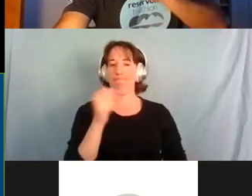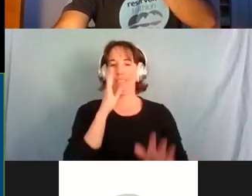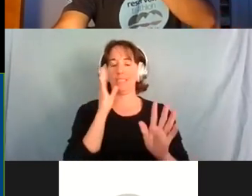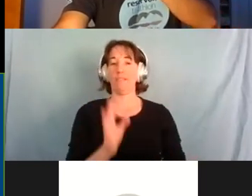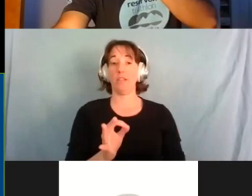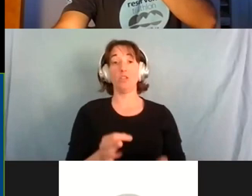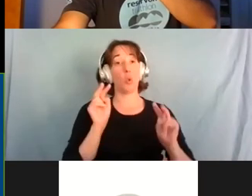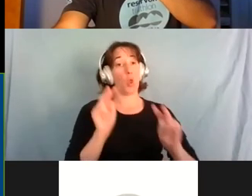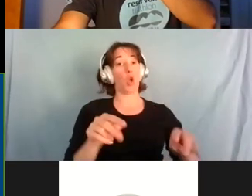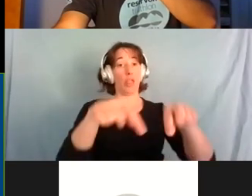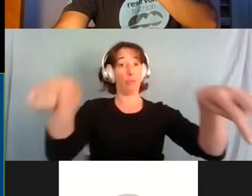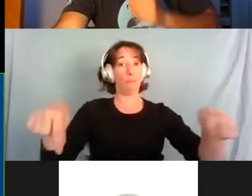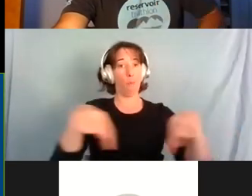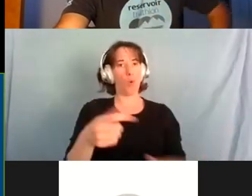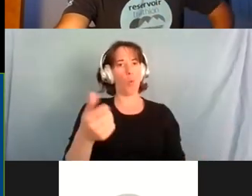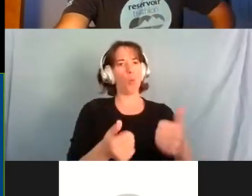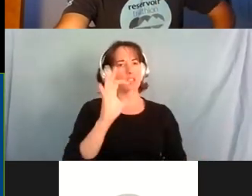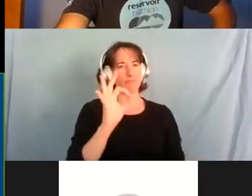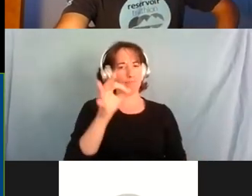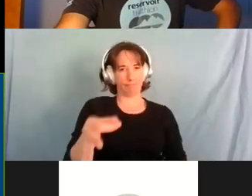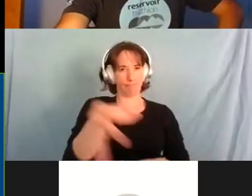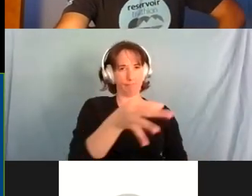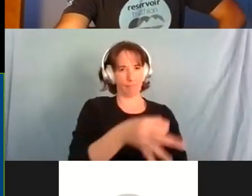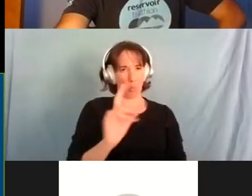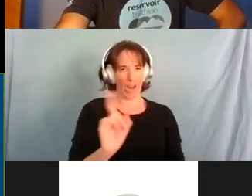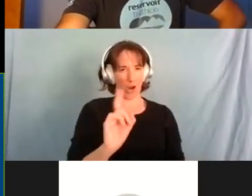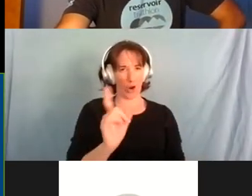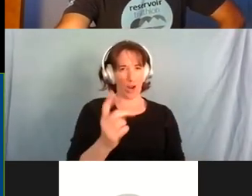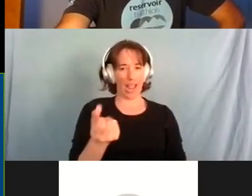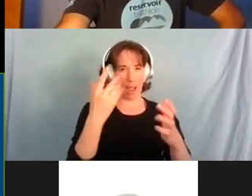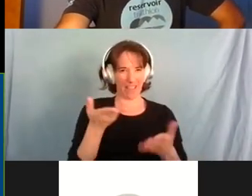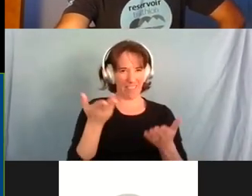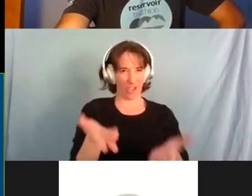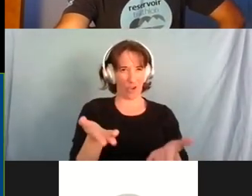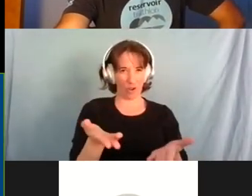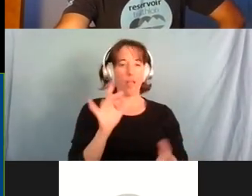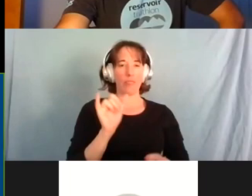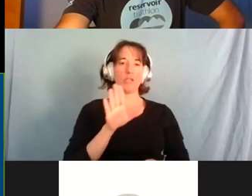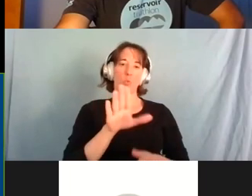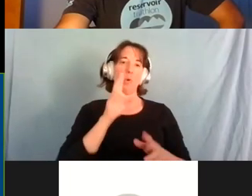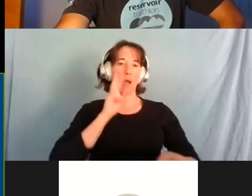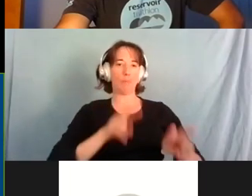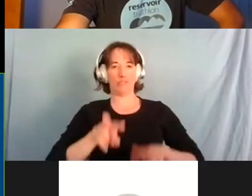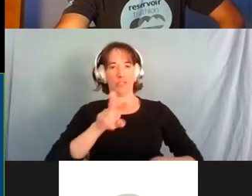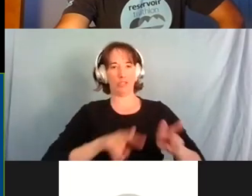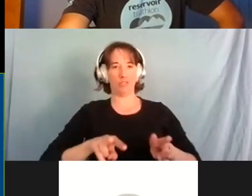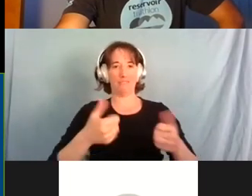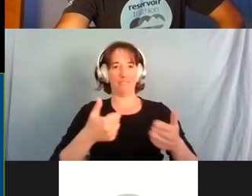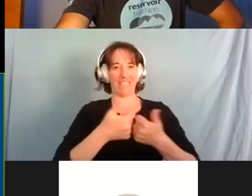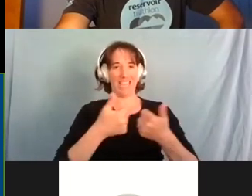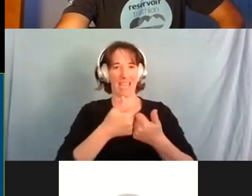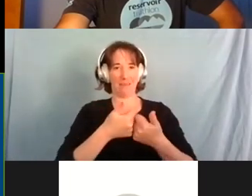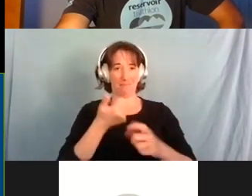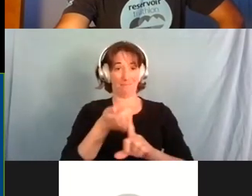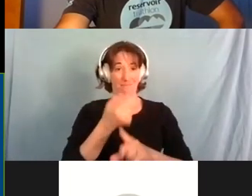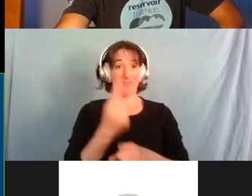like what pieces are where and how many pieces are on it. That's basically your observation of the game of checkers, right? And you can